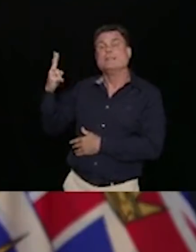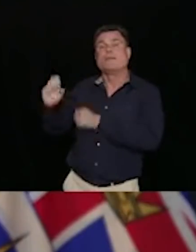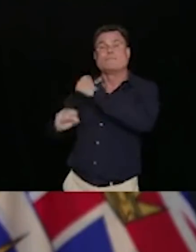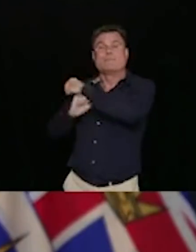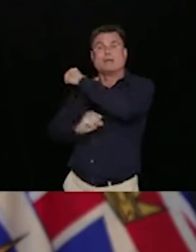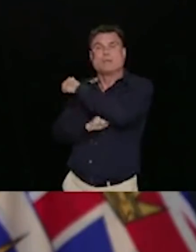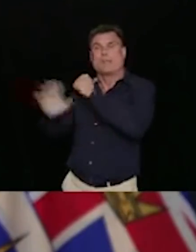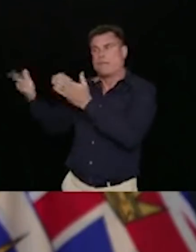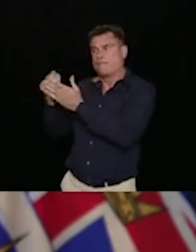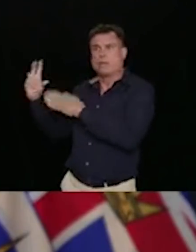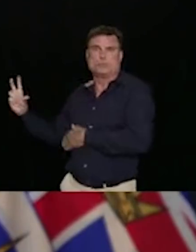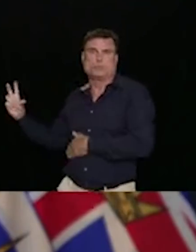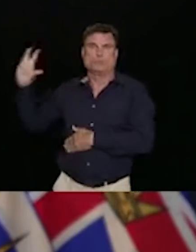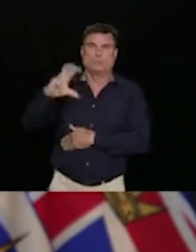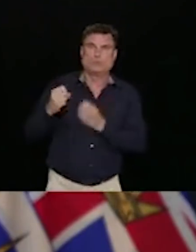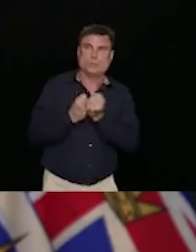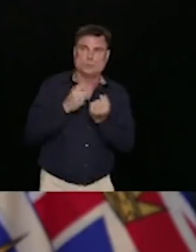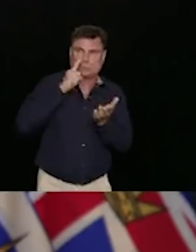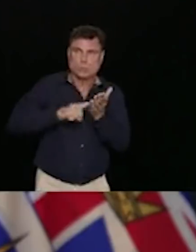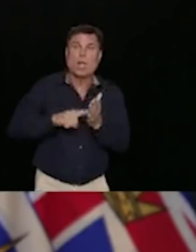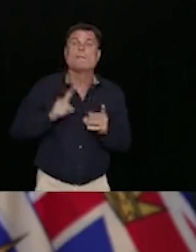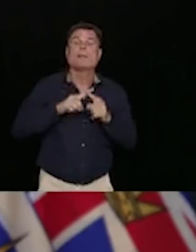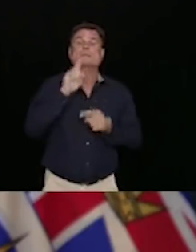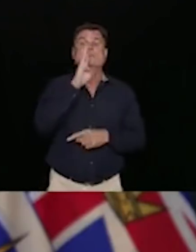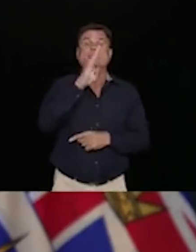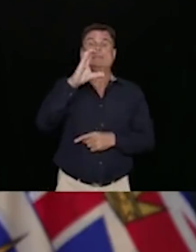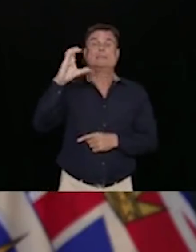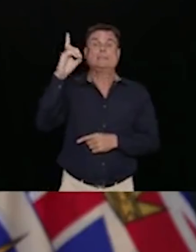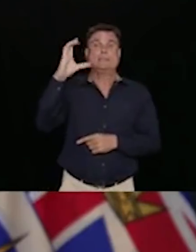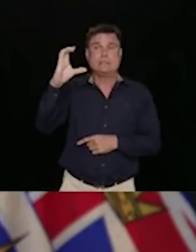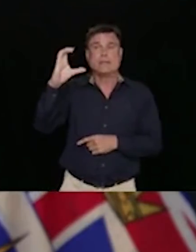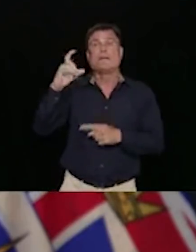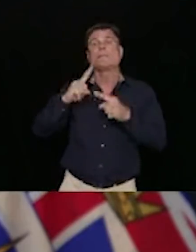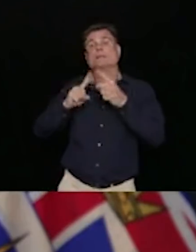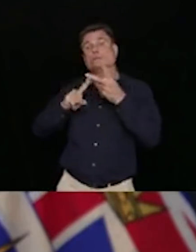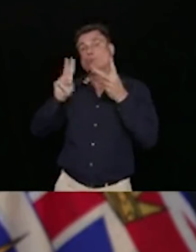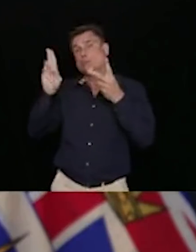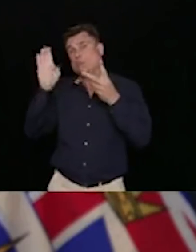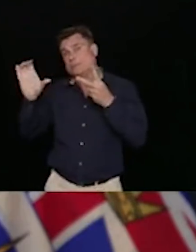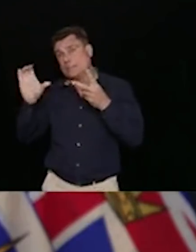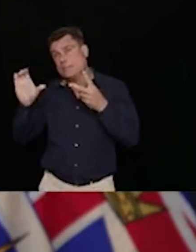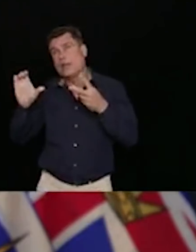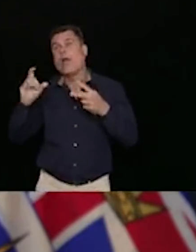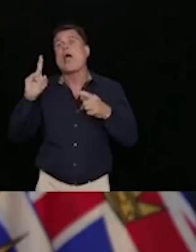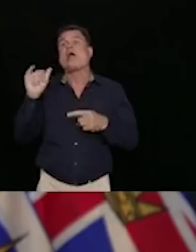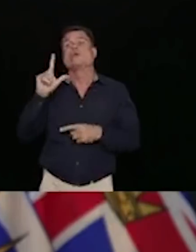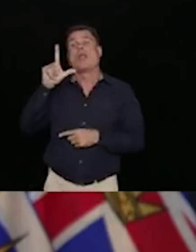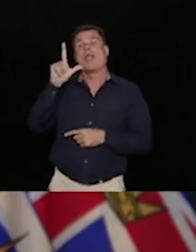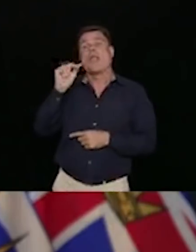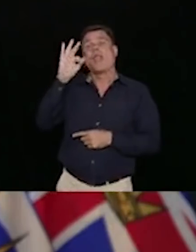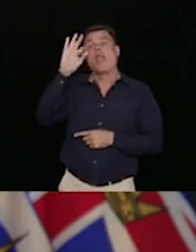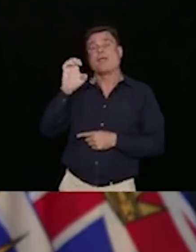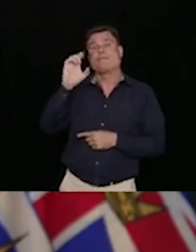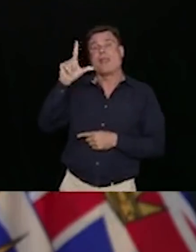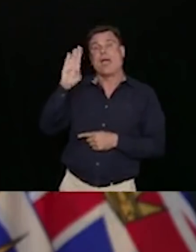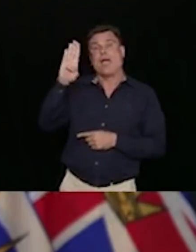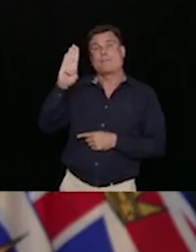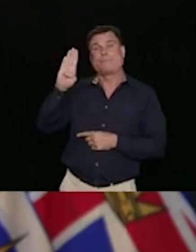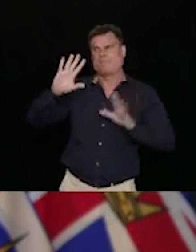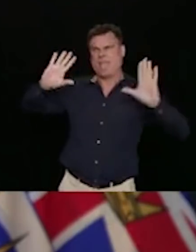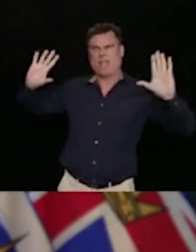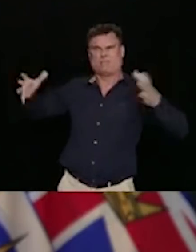Earlier this morning, we presented some information around one of the research projects that we have been talking about on and off over the last number of